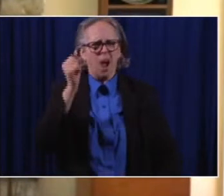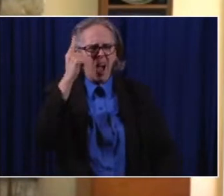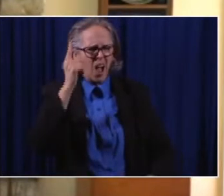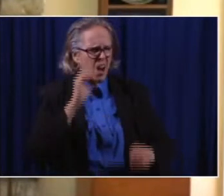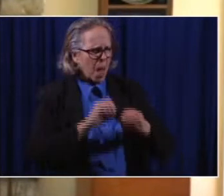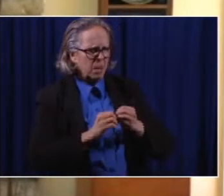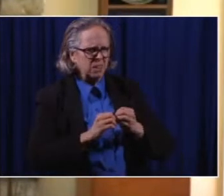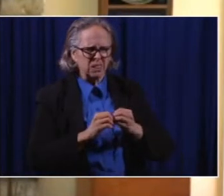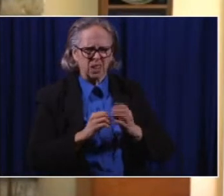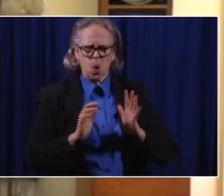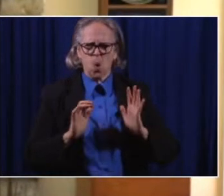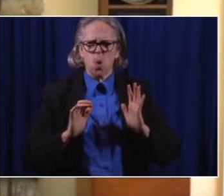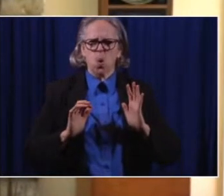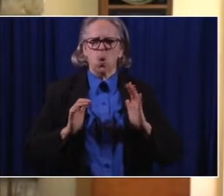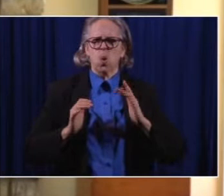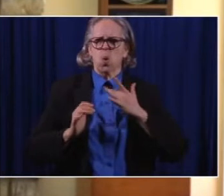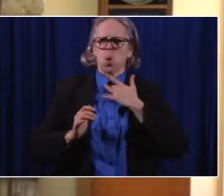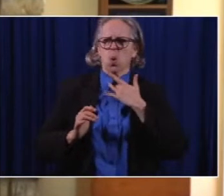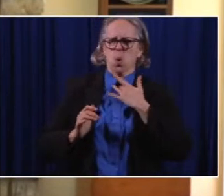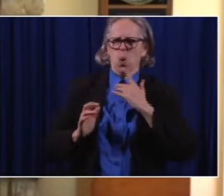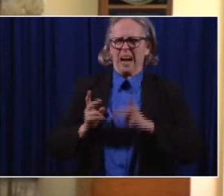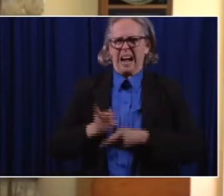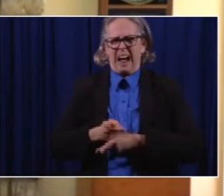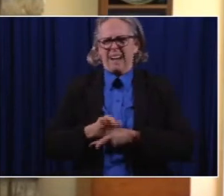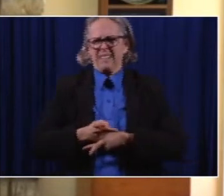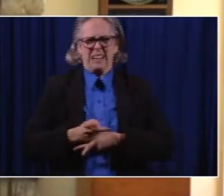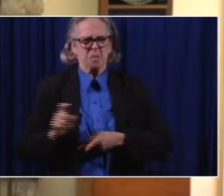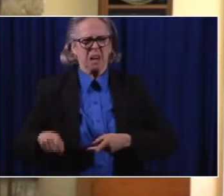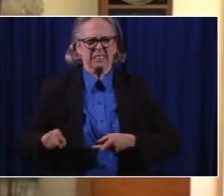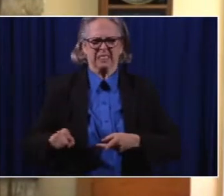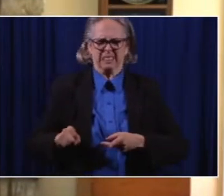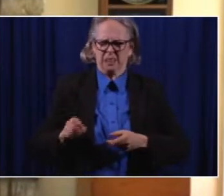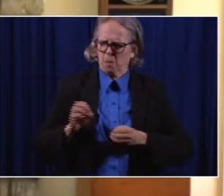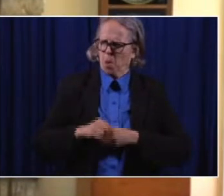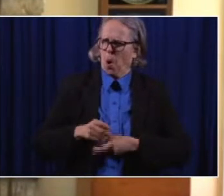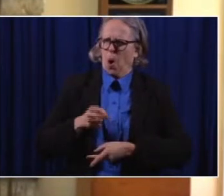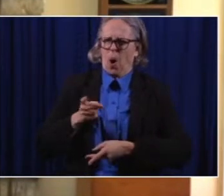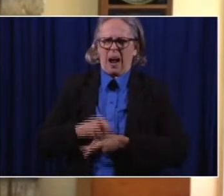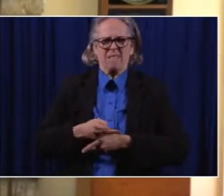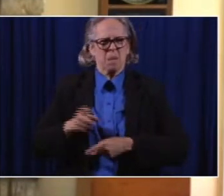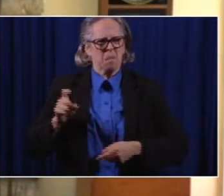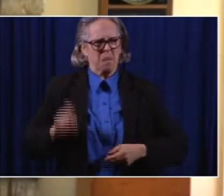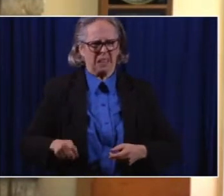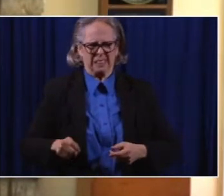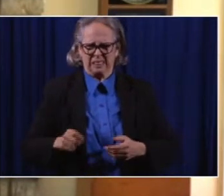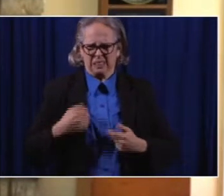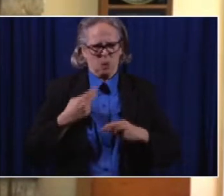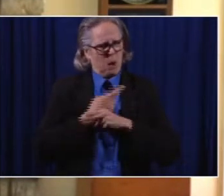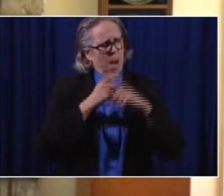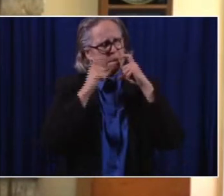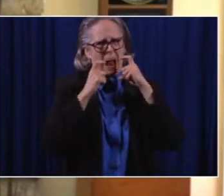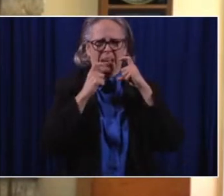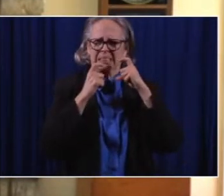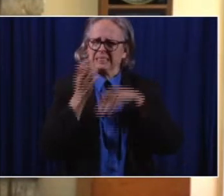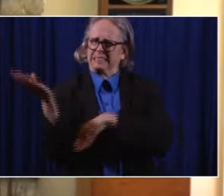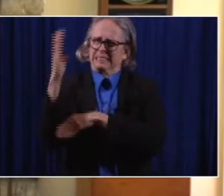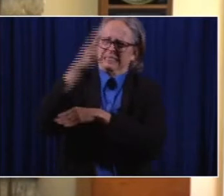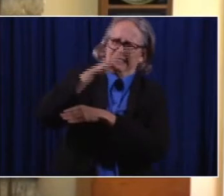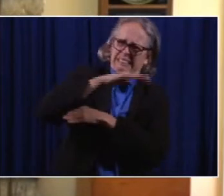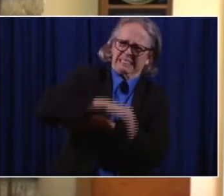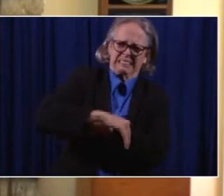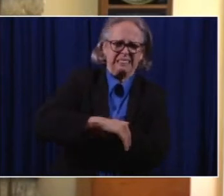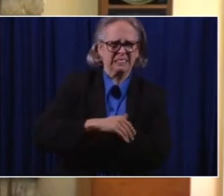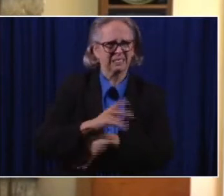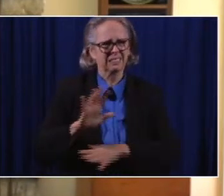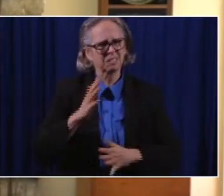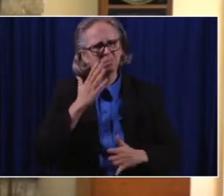careful. We'll all wear masks more. And if we do, I think the evidence shows we can slow this down. We can,